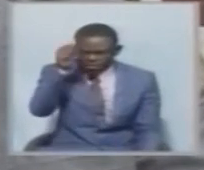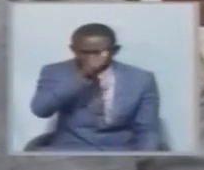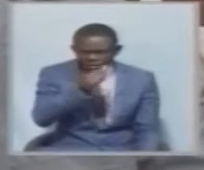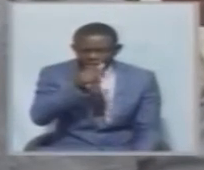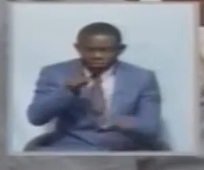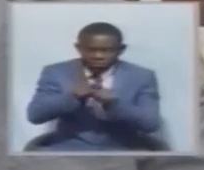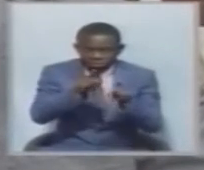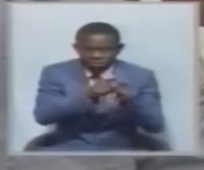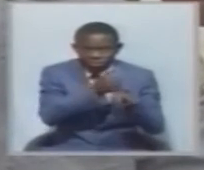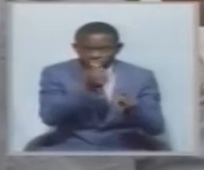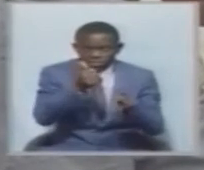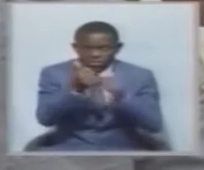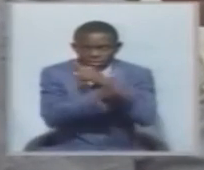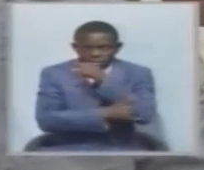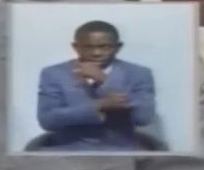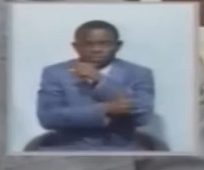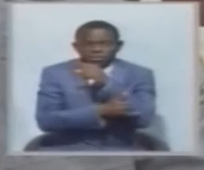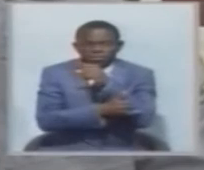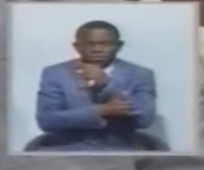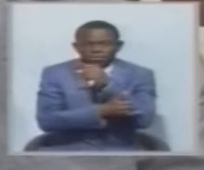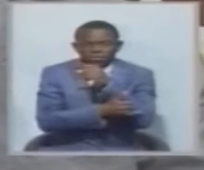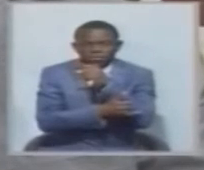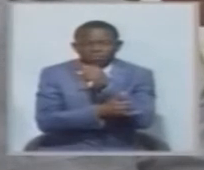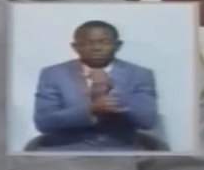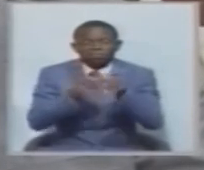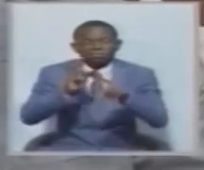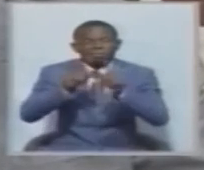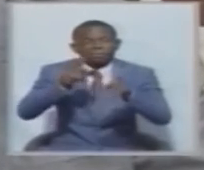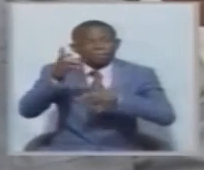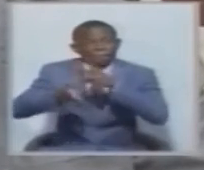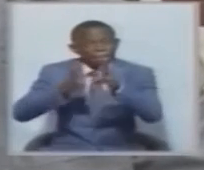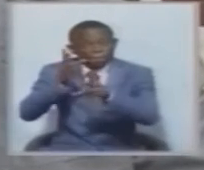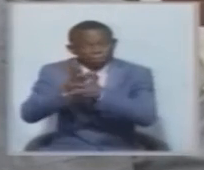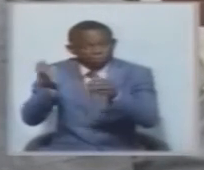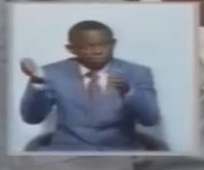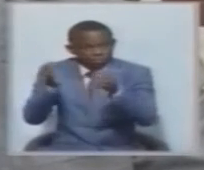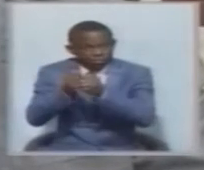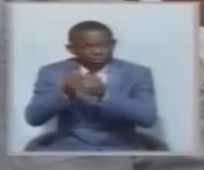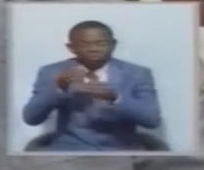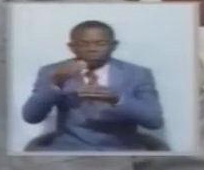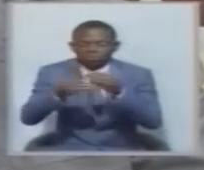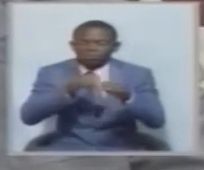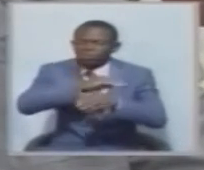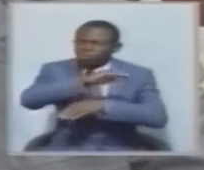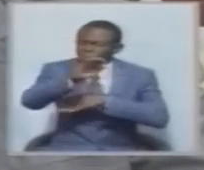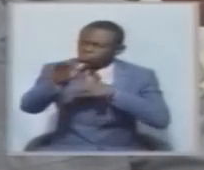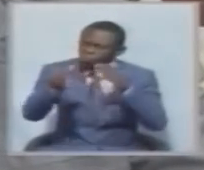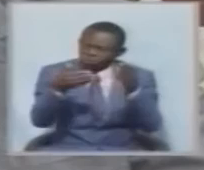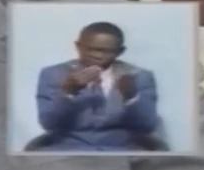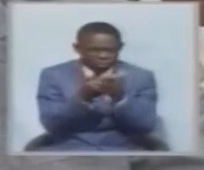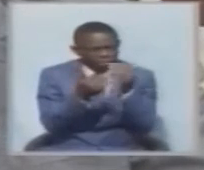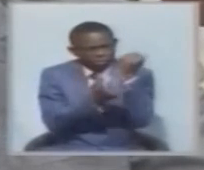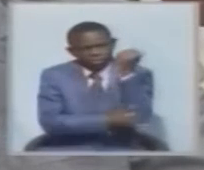that. But if you look at the World Bank, it encompasses all countries in the continent. So it's not only talking